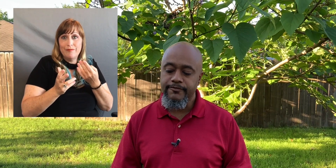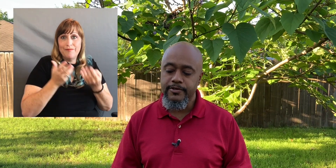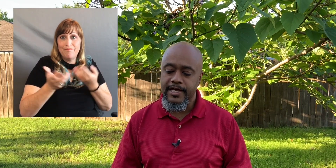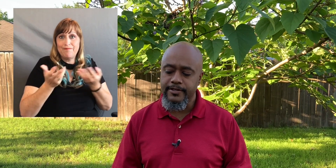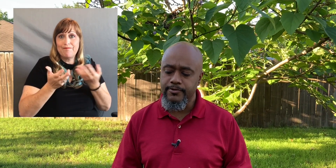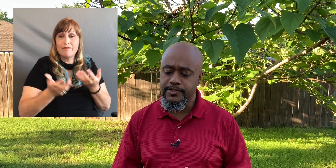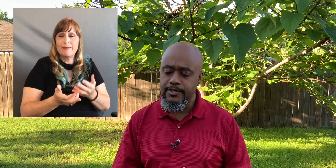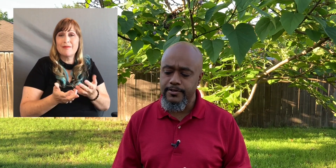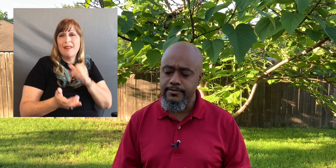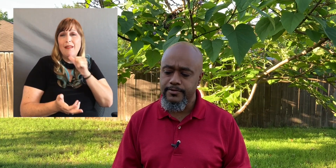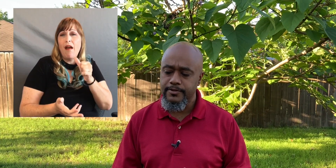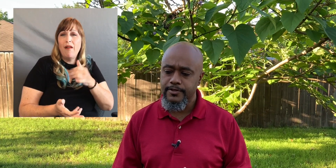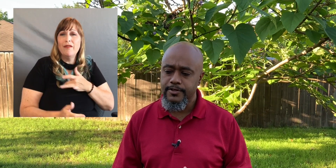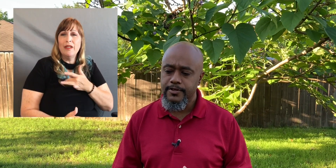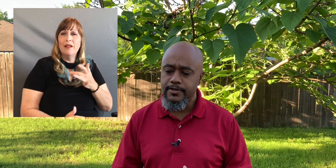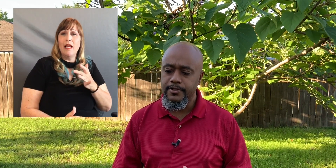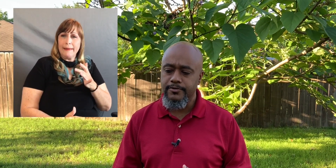And not feel like there was